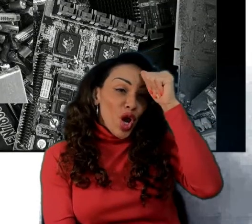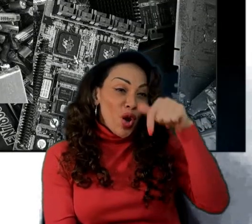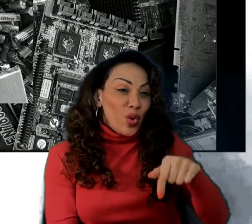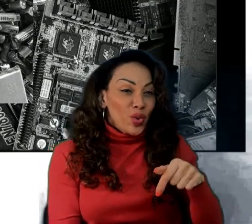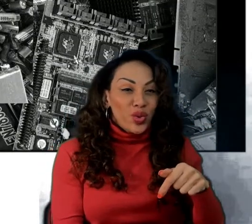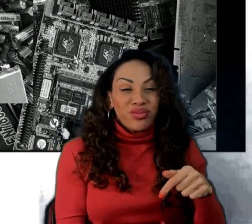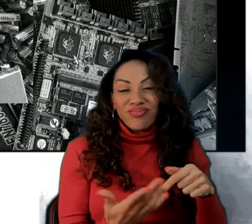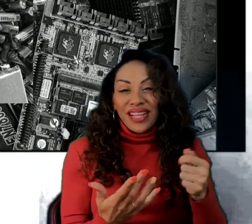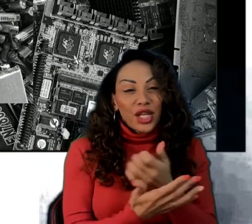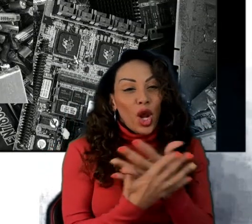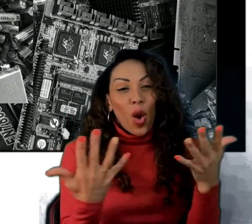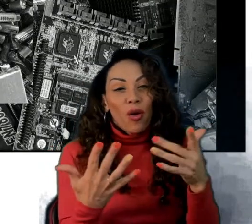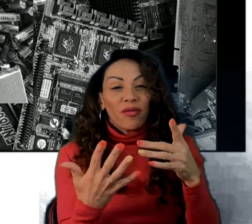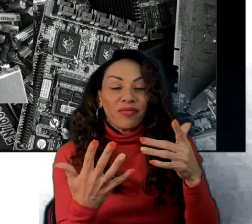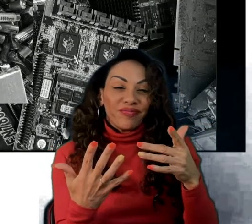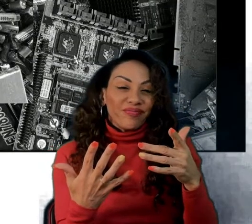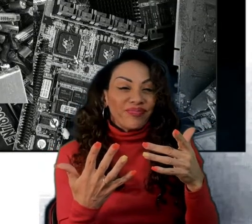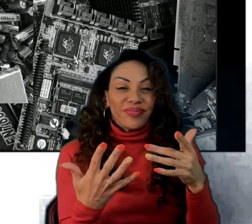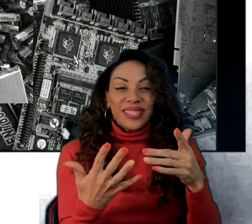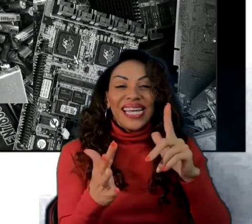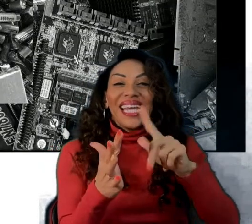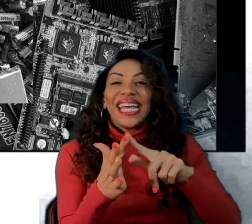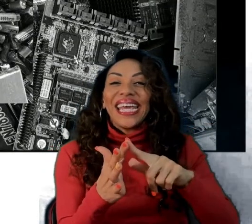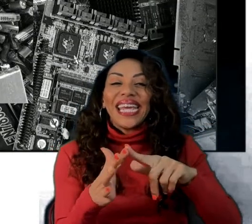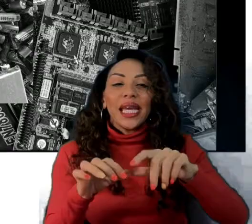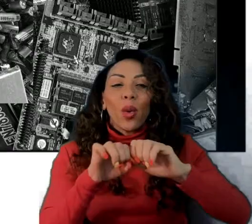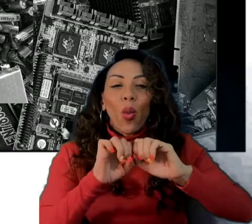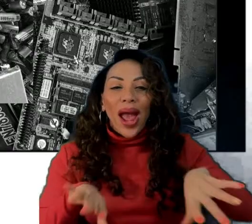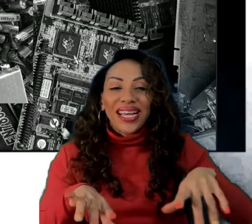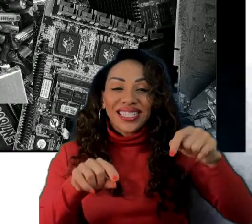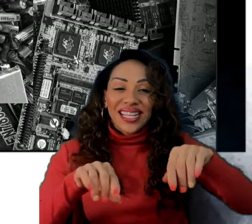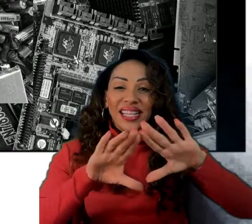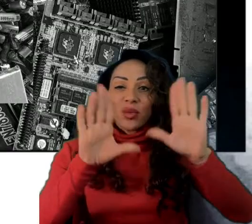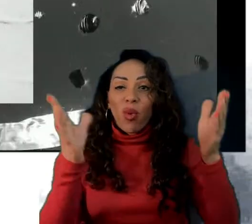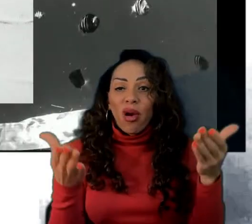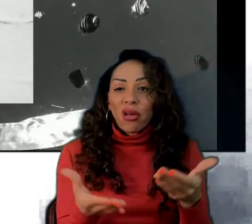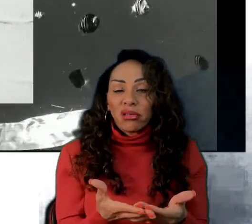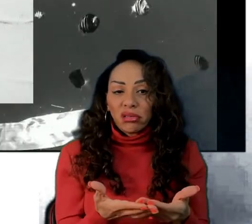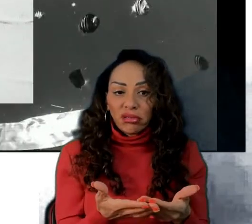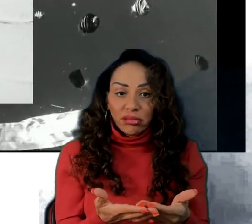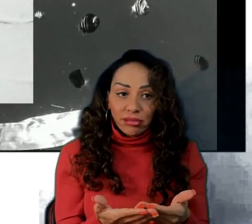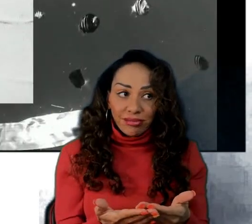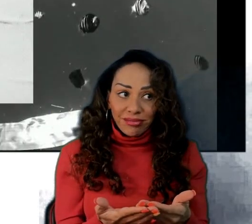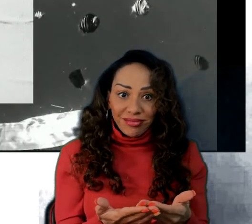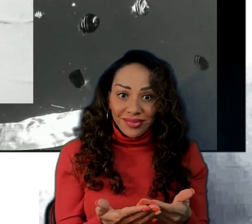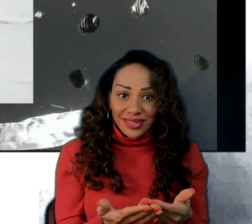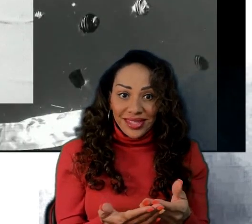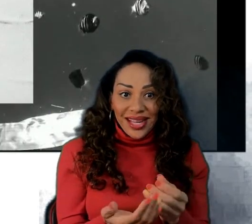e-waste, questionable uses of lots of energy,